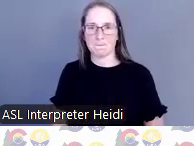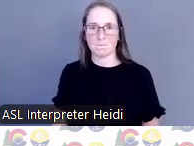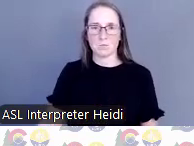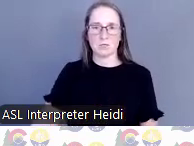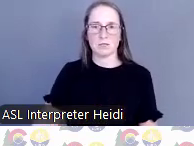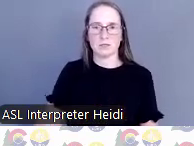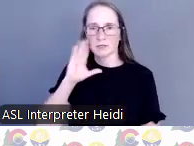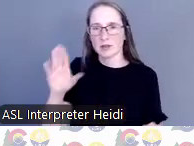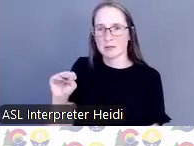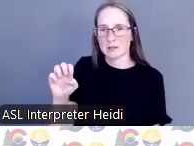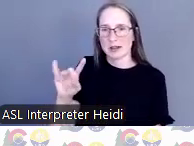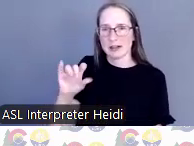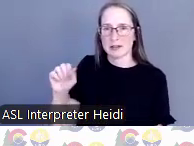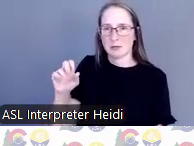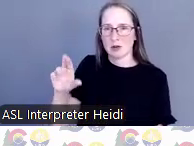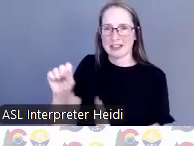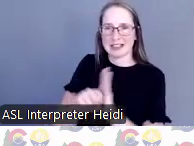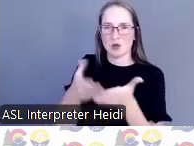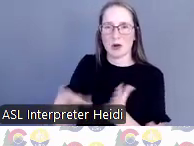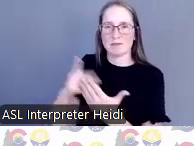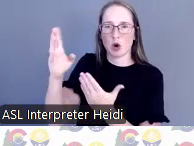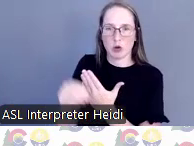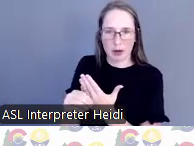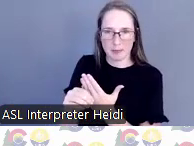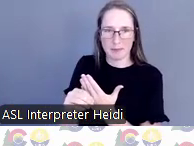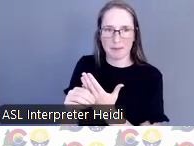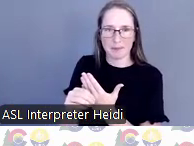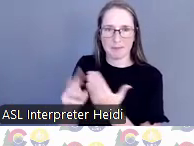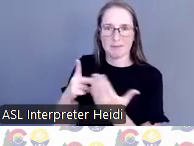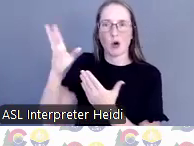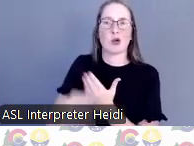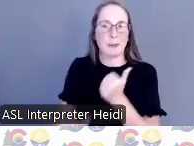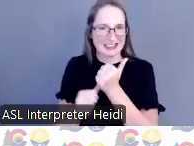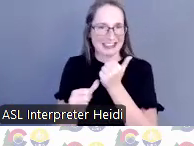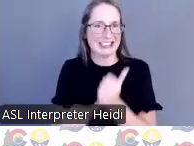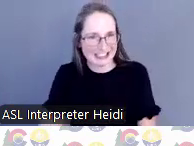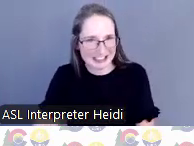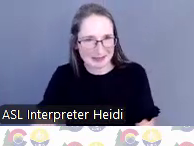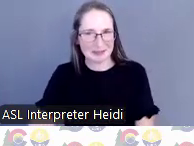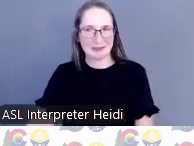I am Melissa Morales. I'm the Statewide Programs Program Assistant.